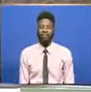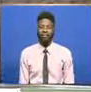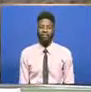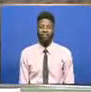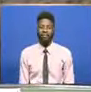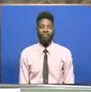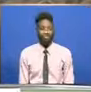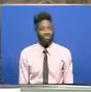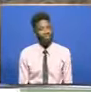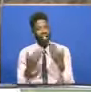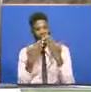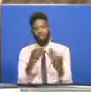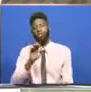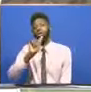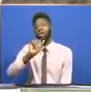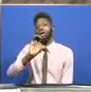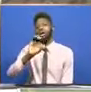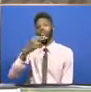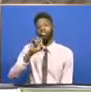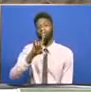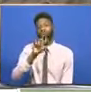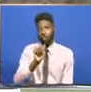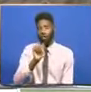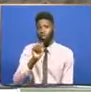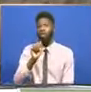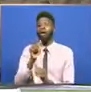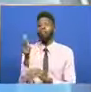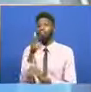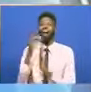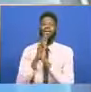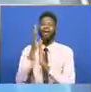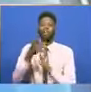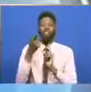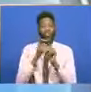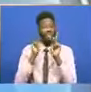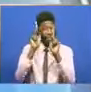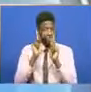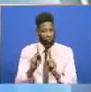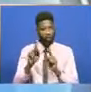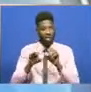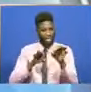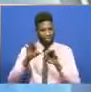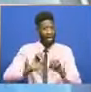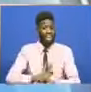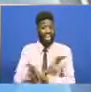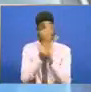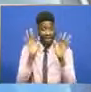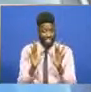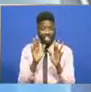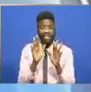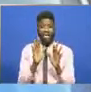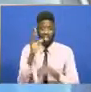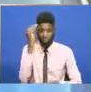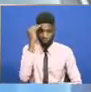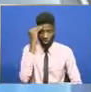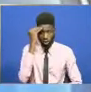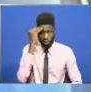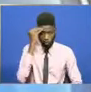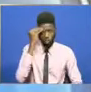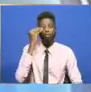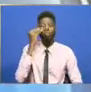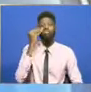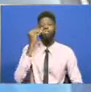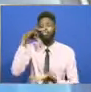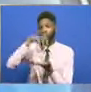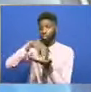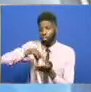Thank you, Achola Simon, live from Kisumu, giving us a clear picture of the education situation in that county. Of course, talking about